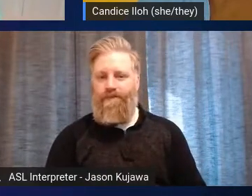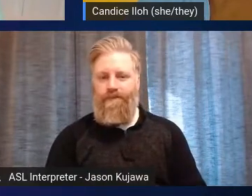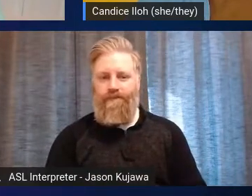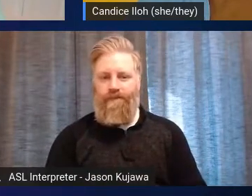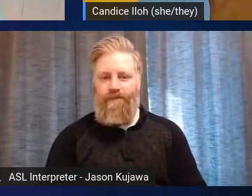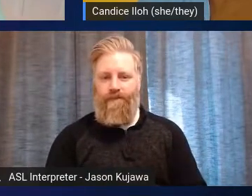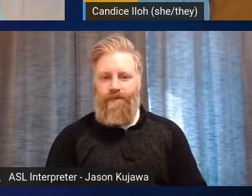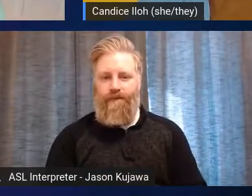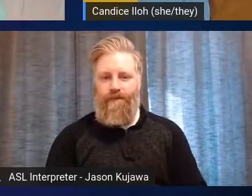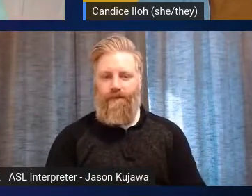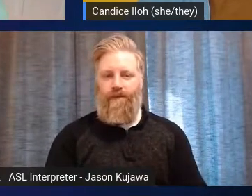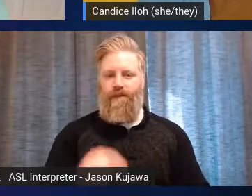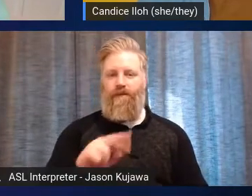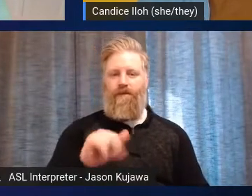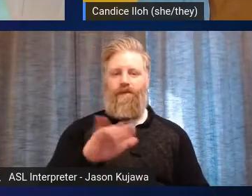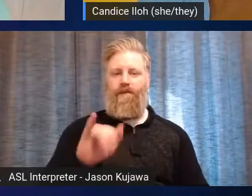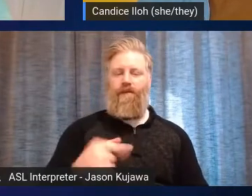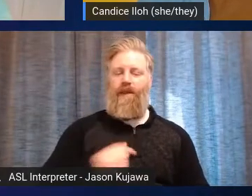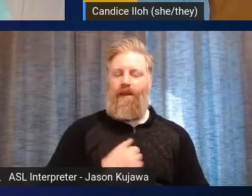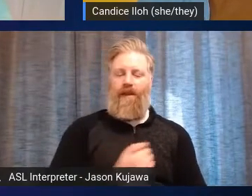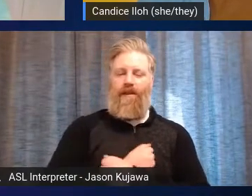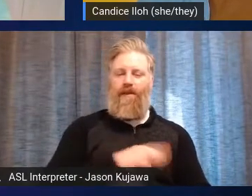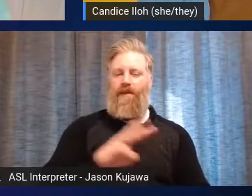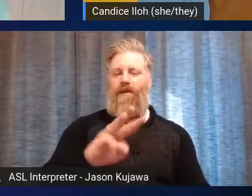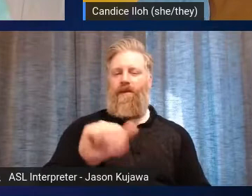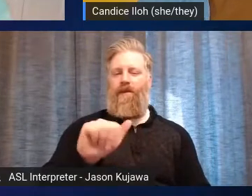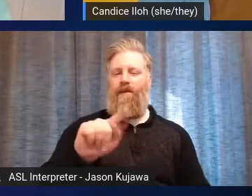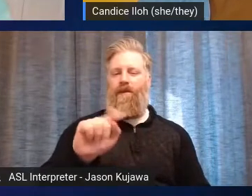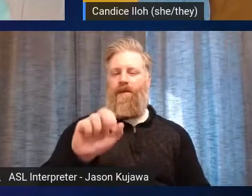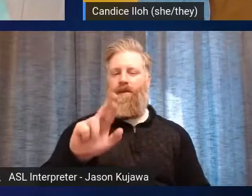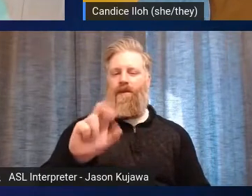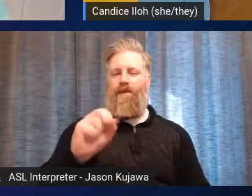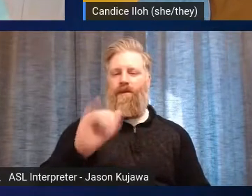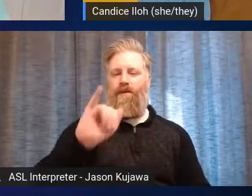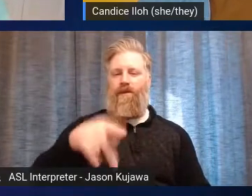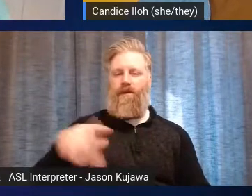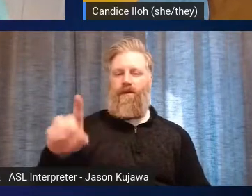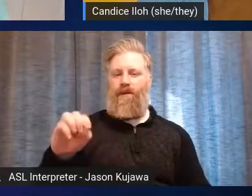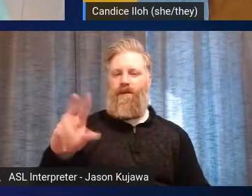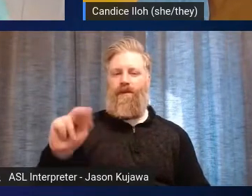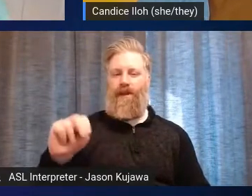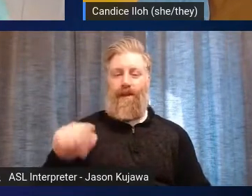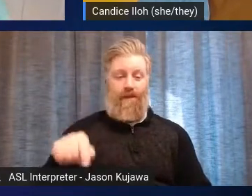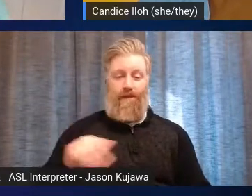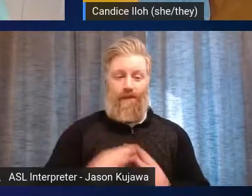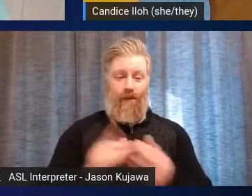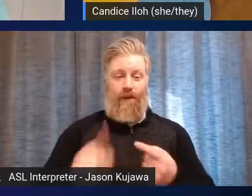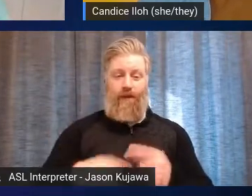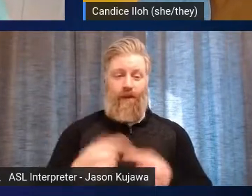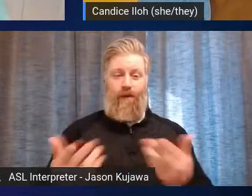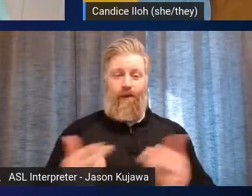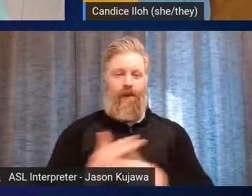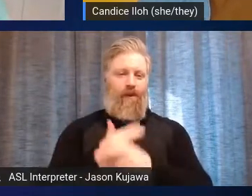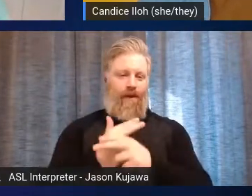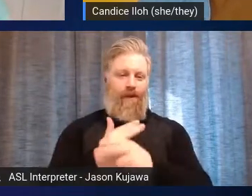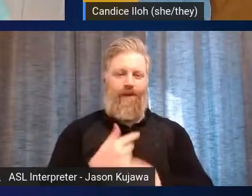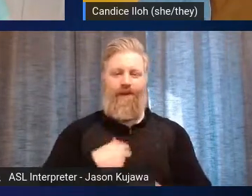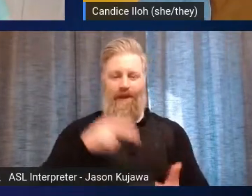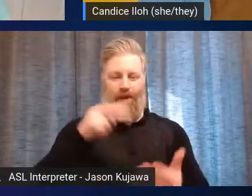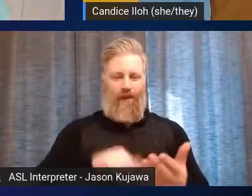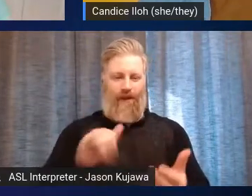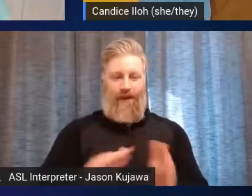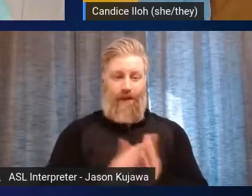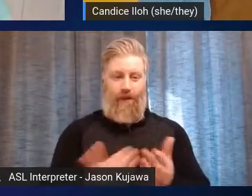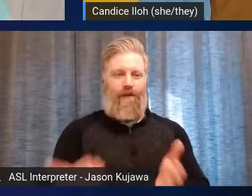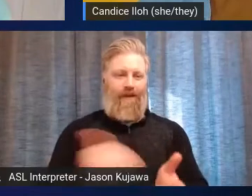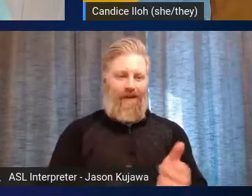I really loved Watership Down by Richard Adams. It's about rabbits. And I reread that book every year